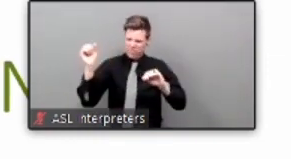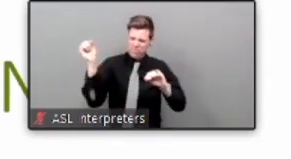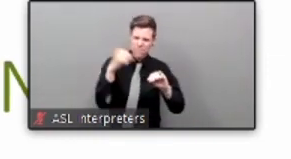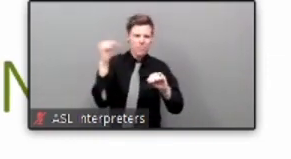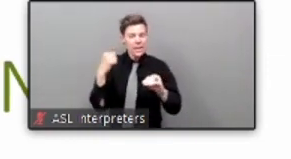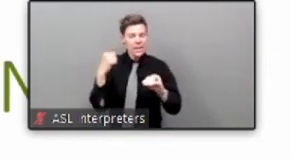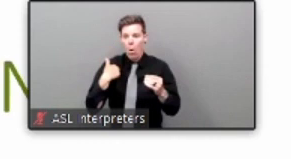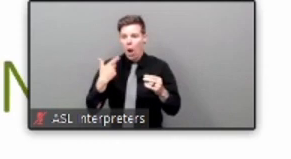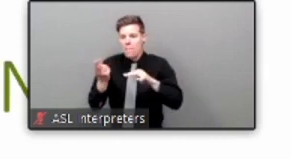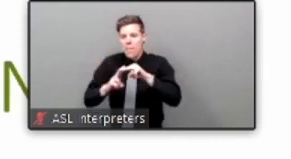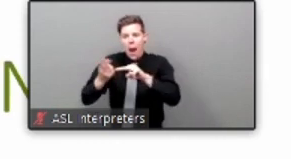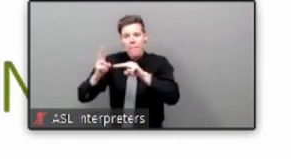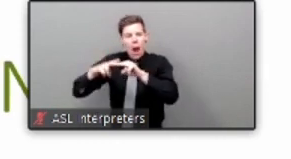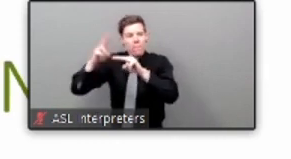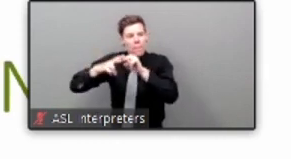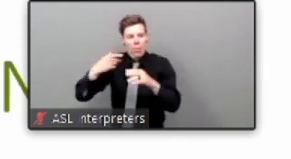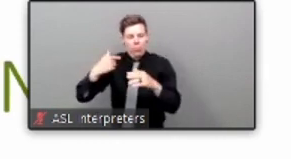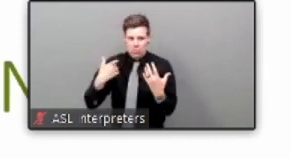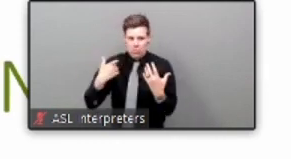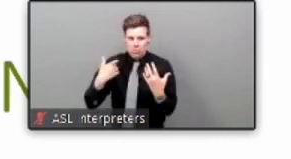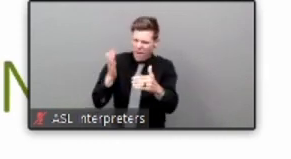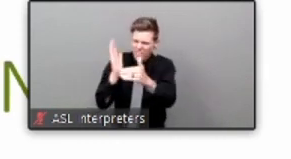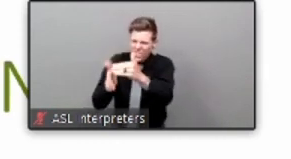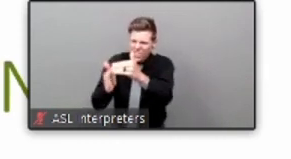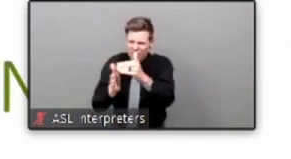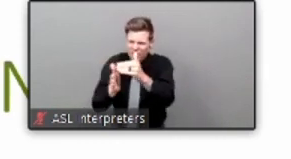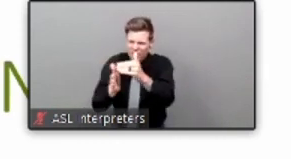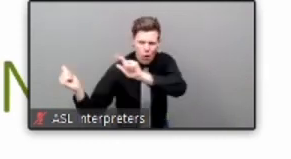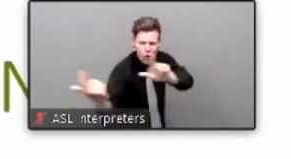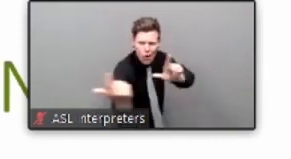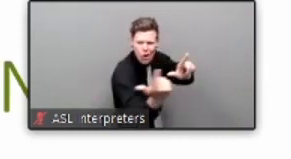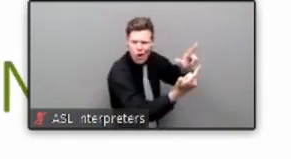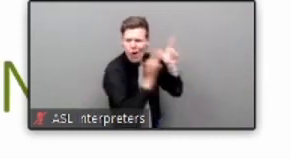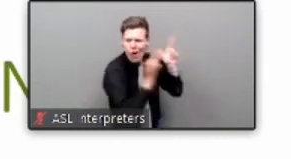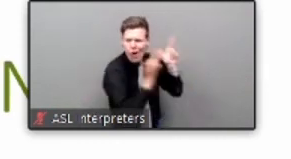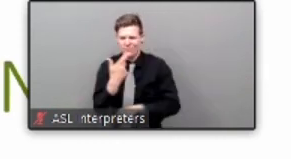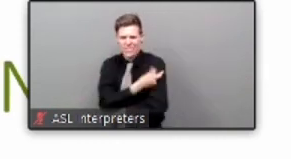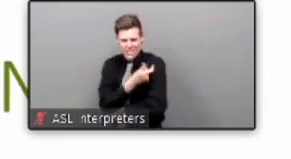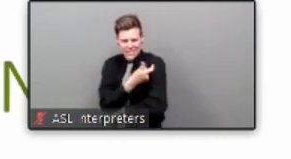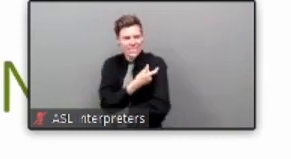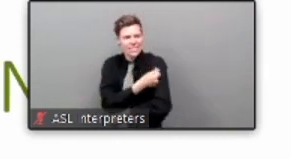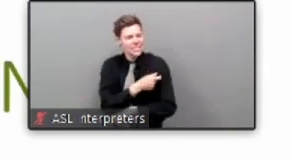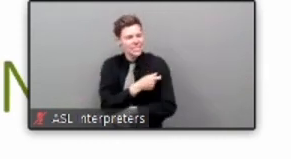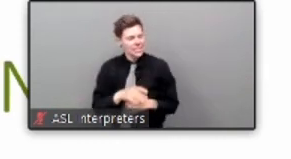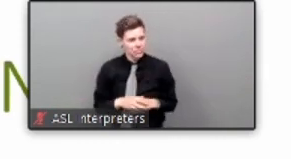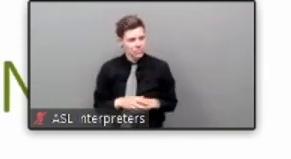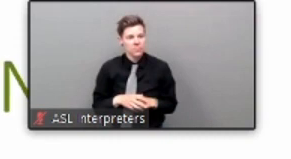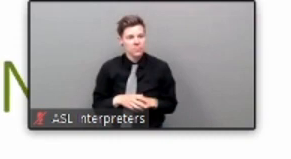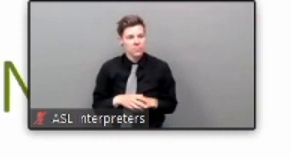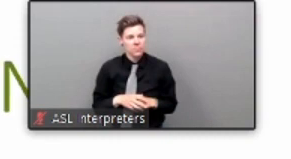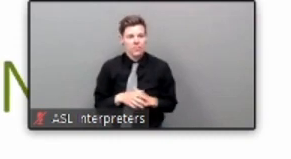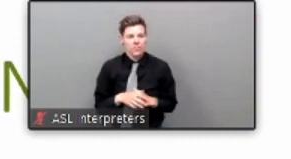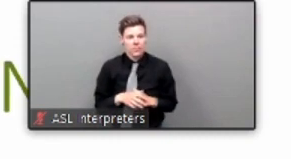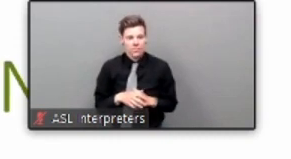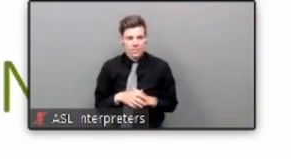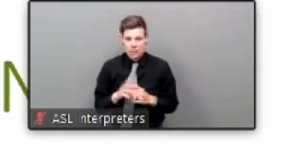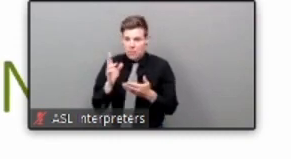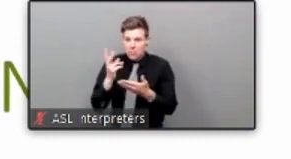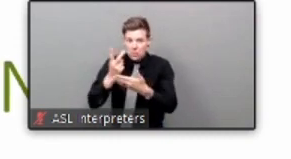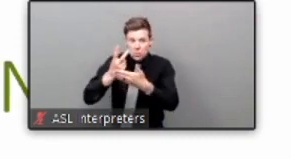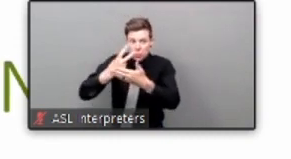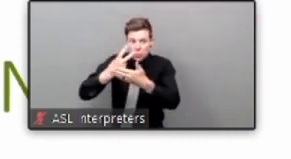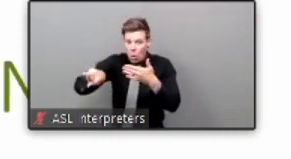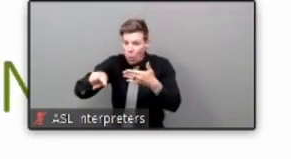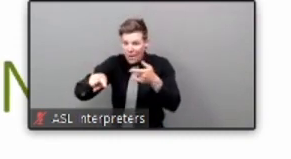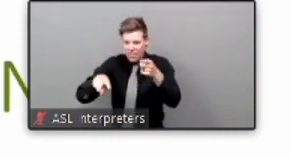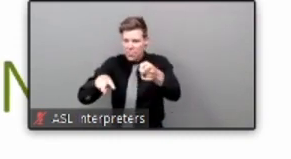Completed vaccinations is what we report on the website, and full vaccinations is just 2 weeks after that. And so when we